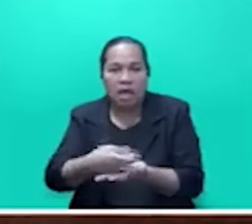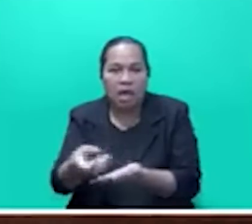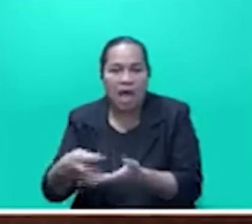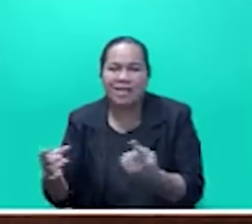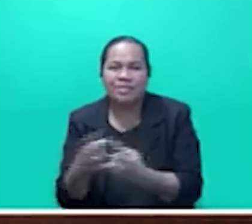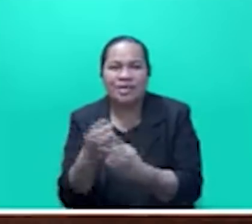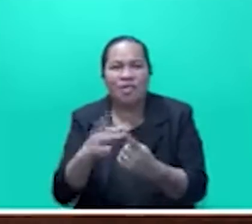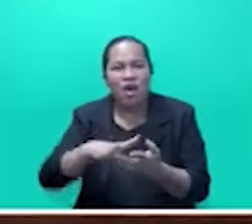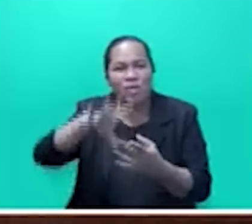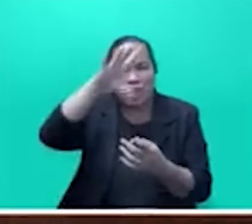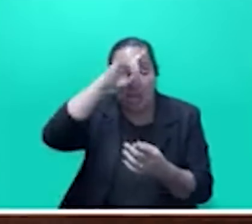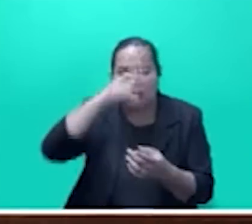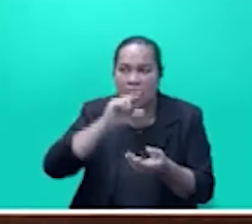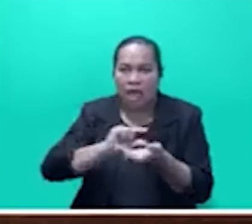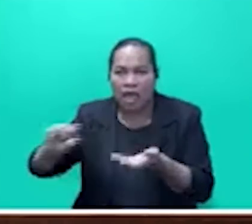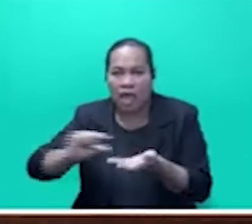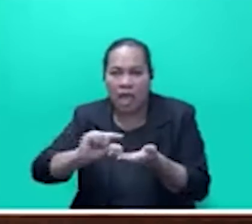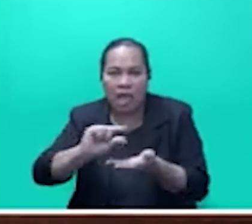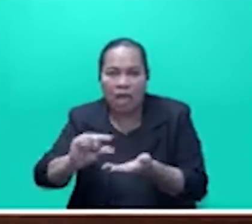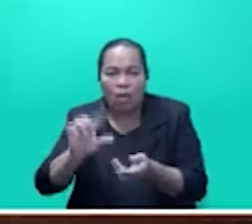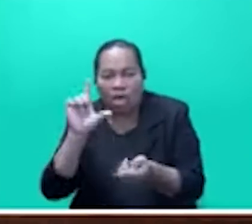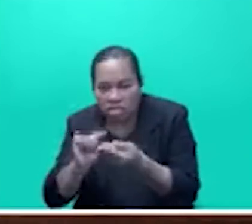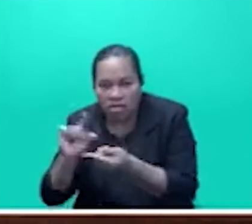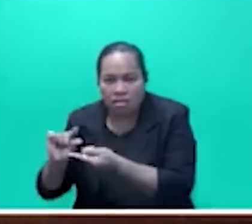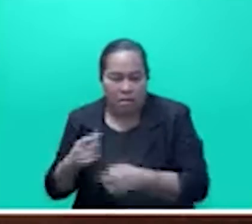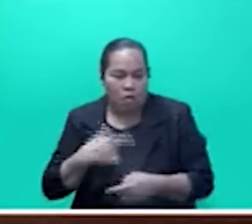education, health and social welfare payments.